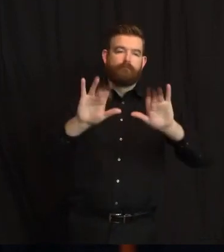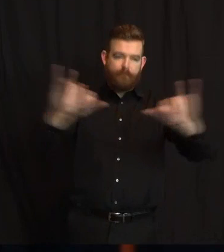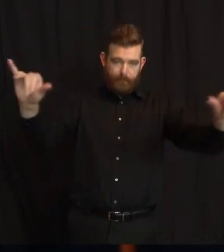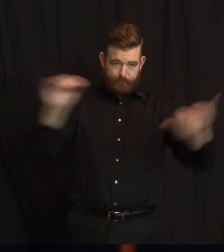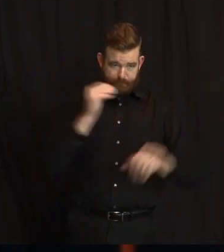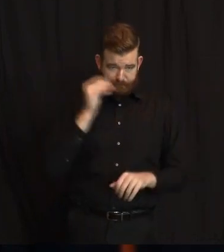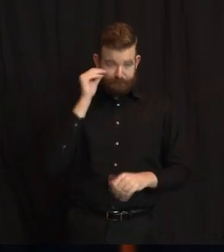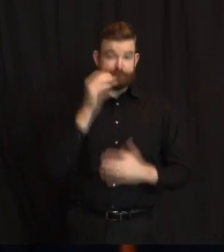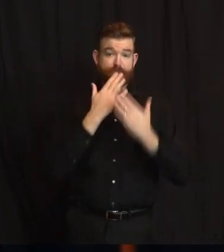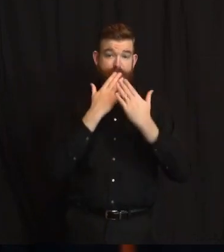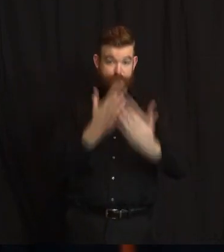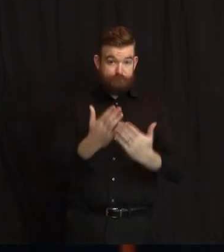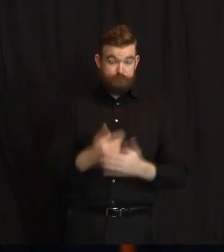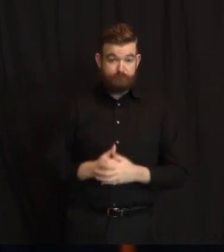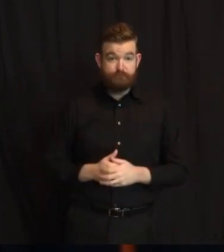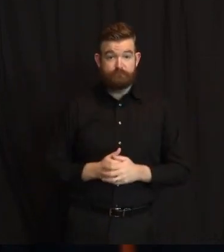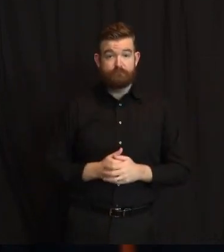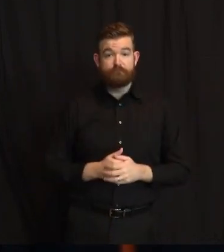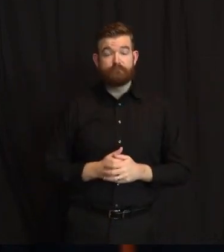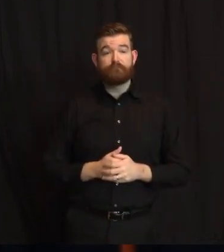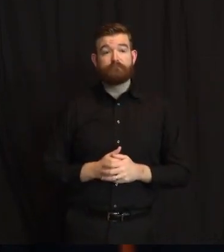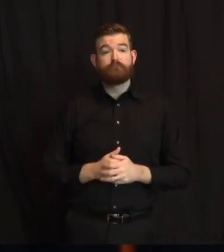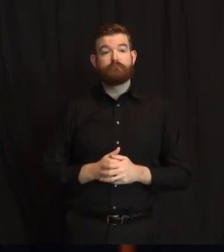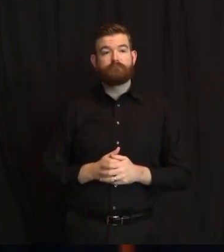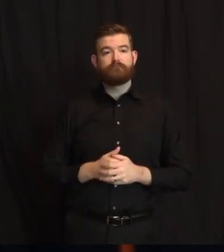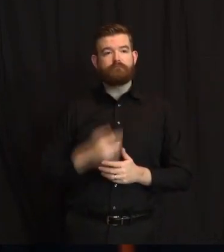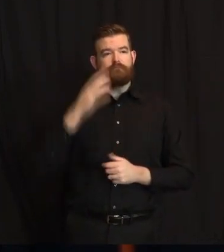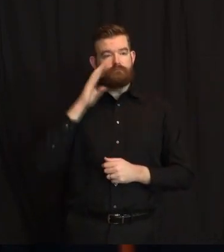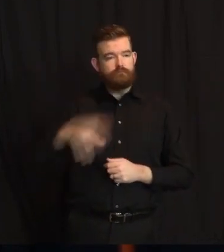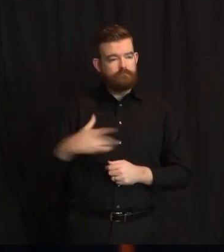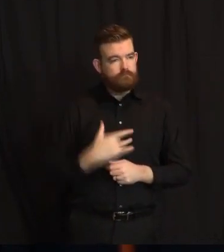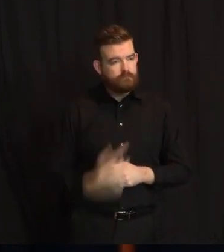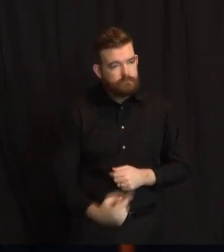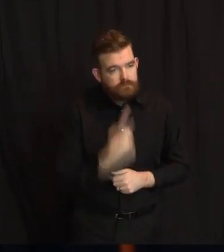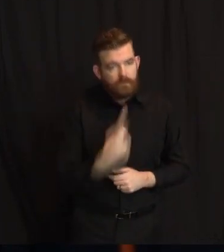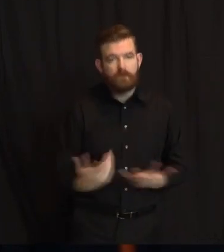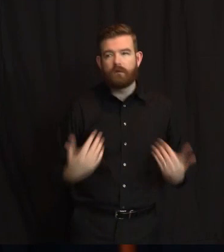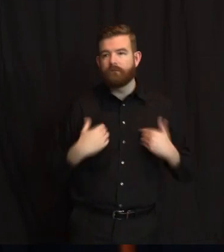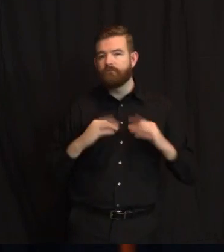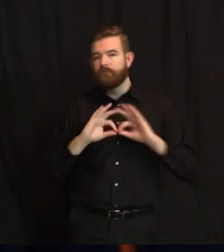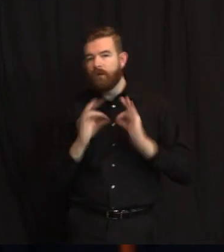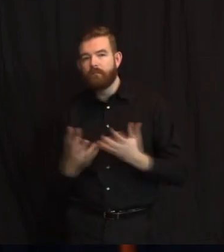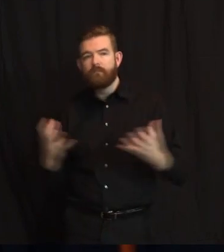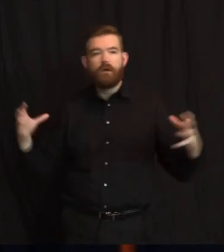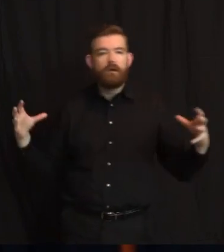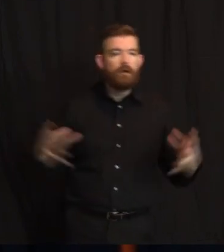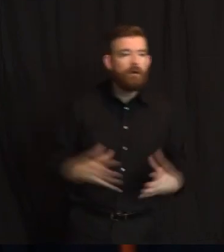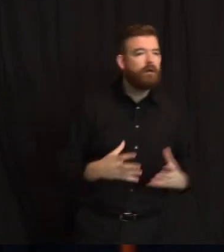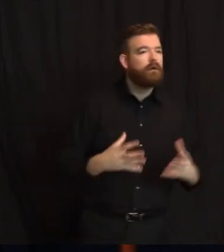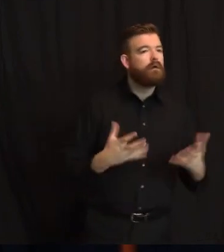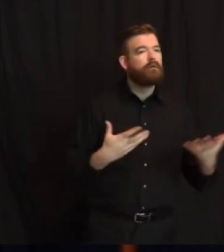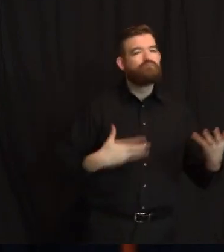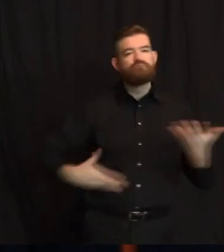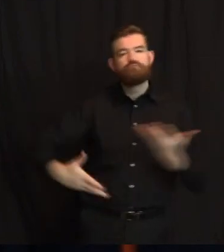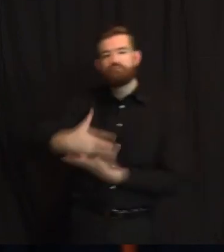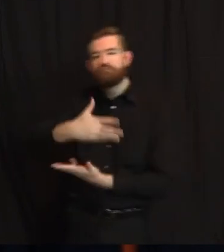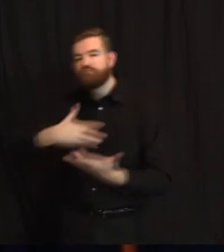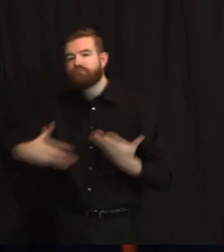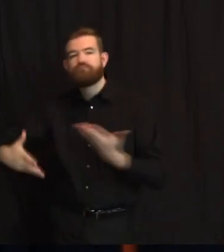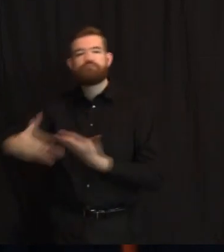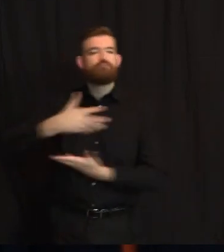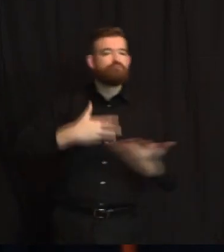understand that while this may be disappointing to many who look forward to spending time visiting with relatives and friends,